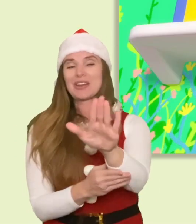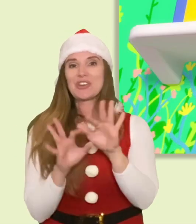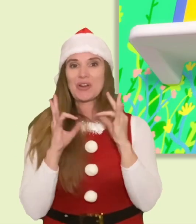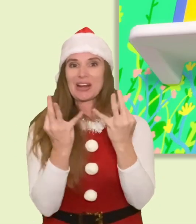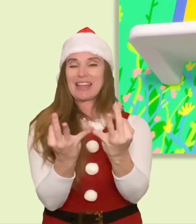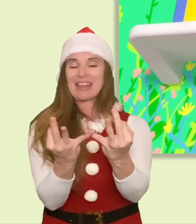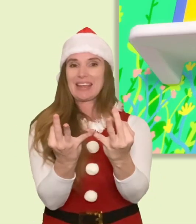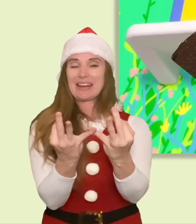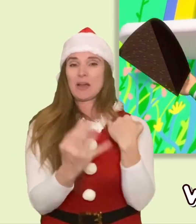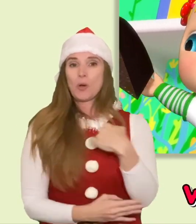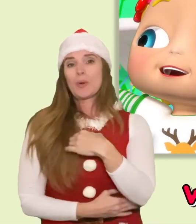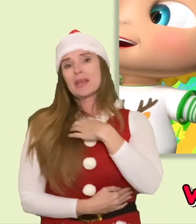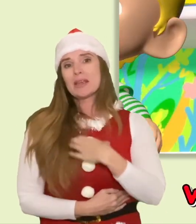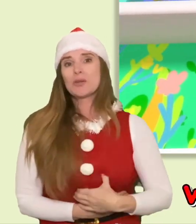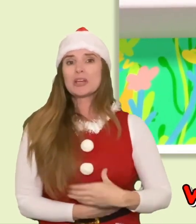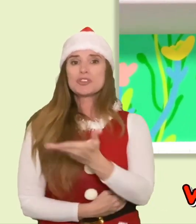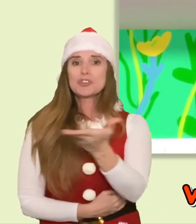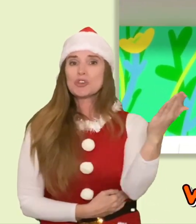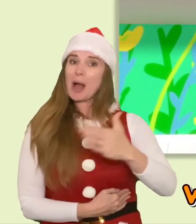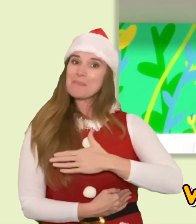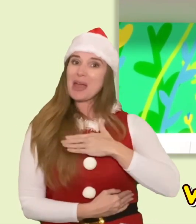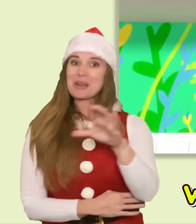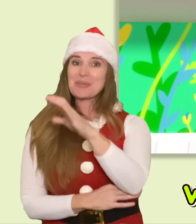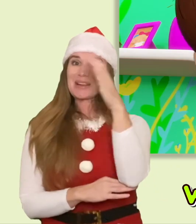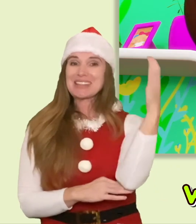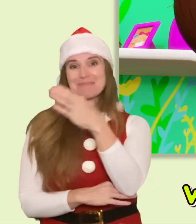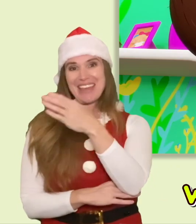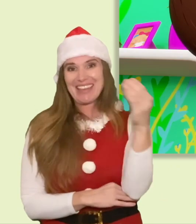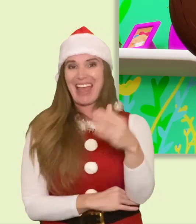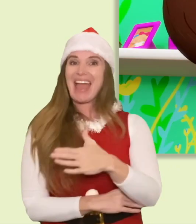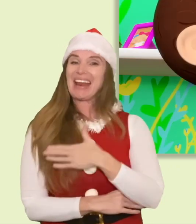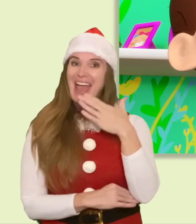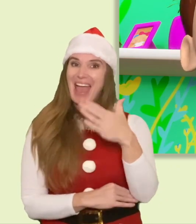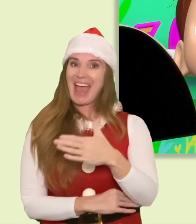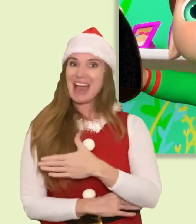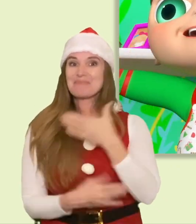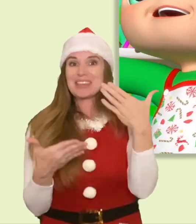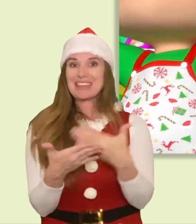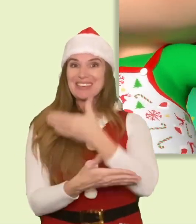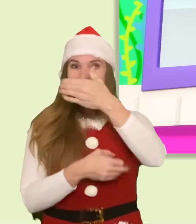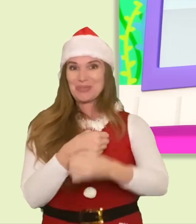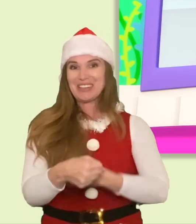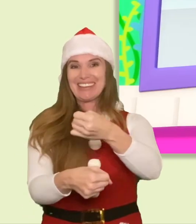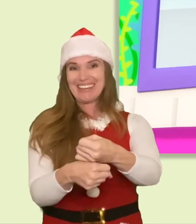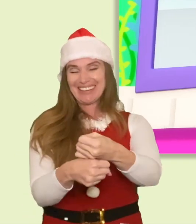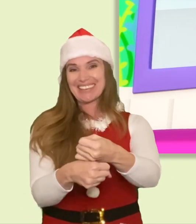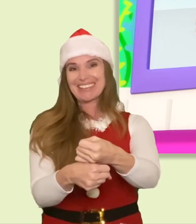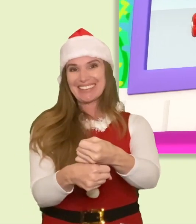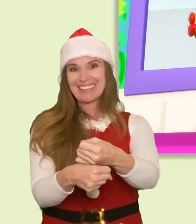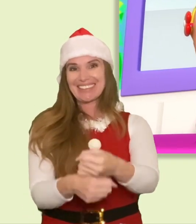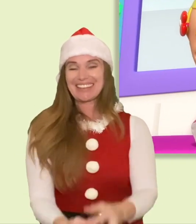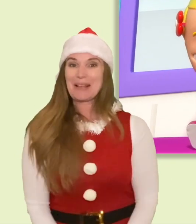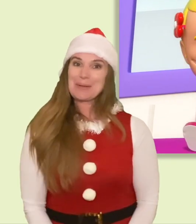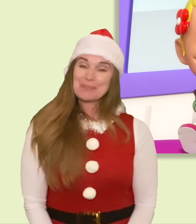you and your kin. We wish you a Merry Christmas and a Happy New